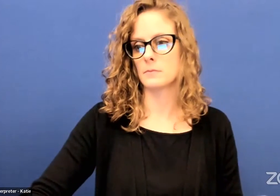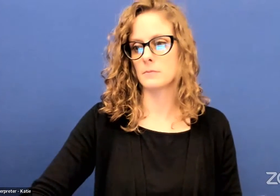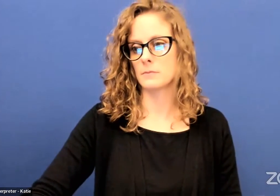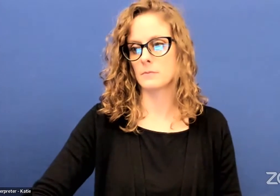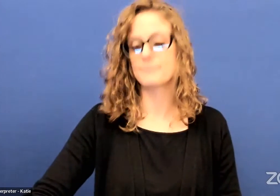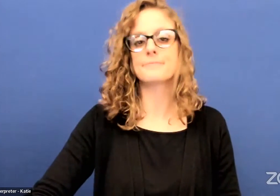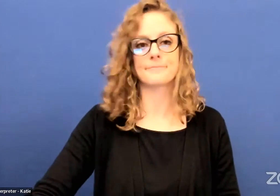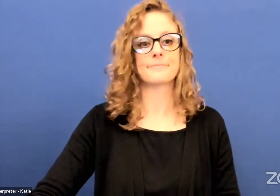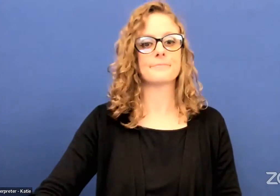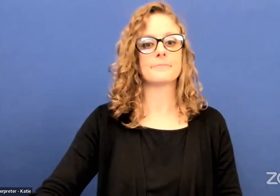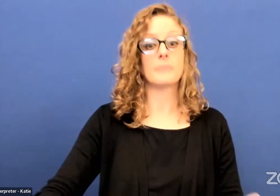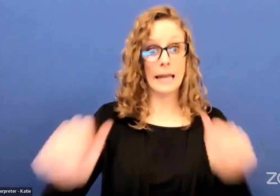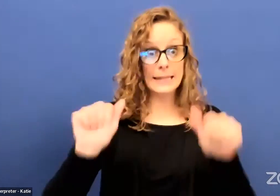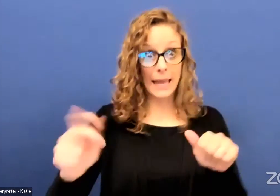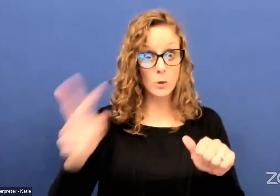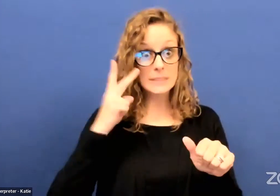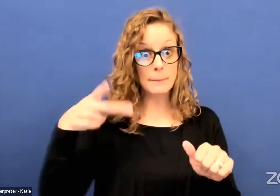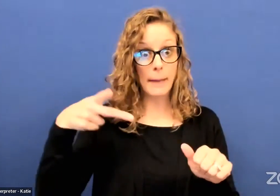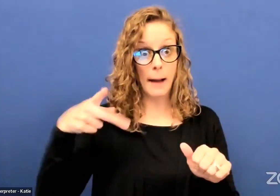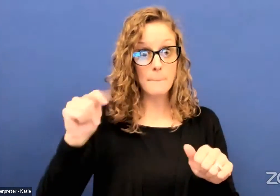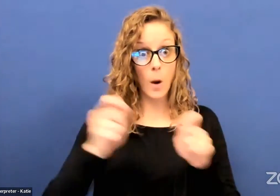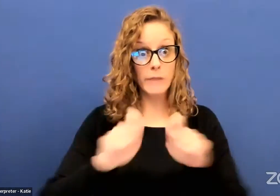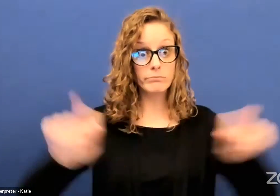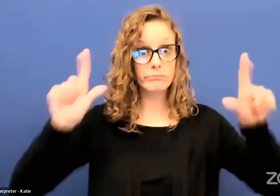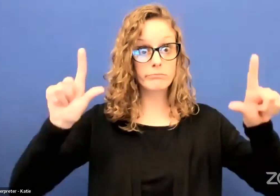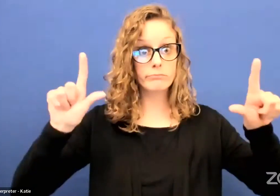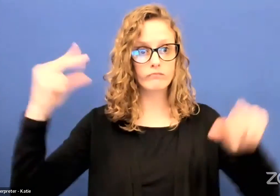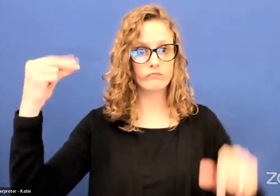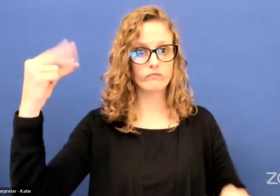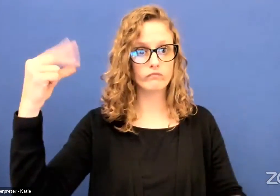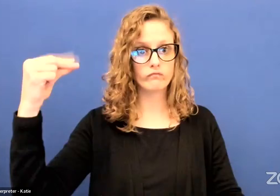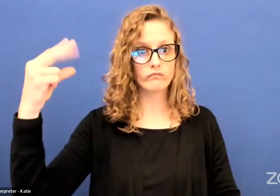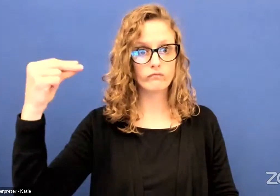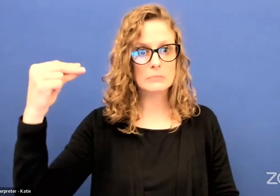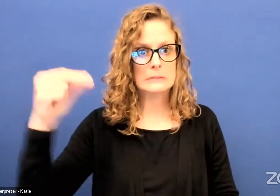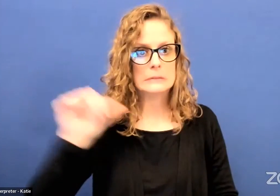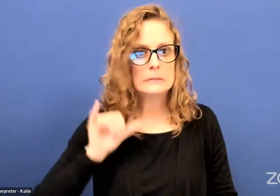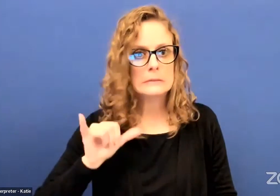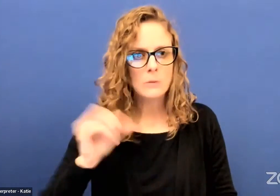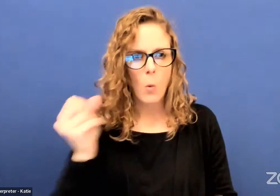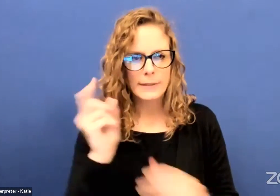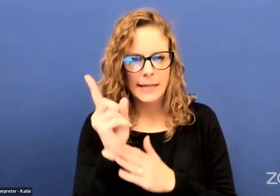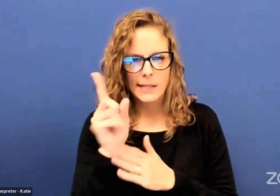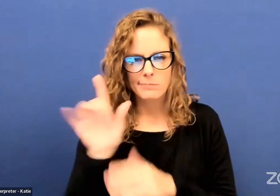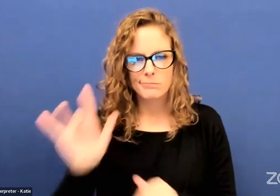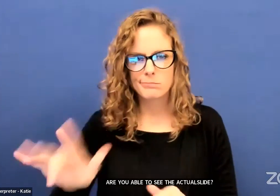So are you able to see the actual slide? Not yet. Not yet. All right.